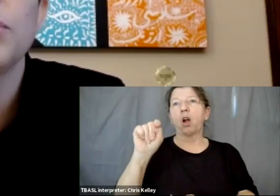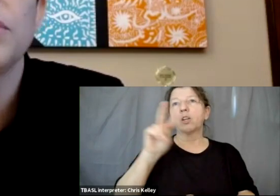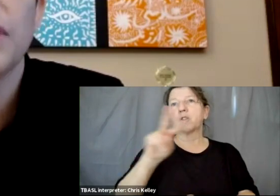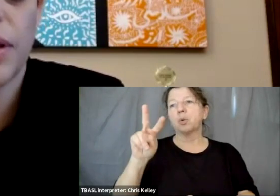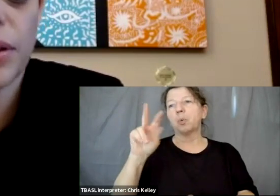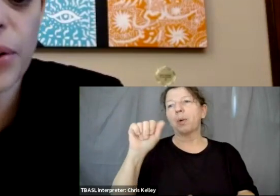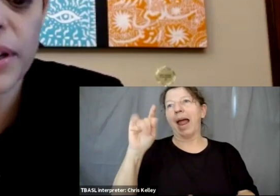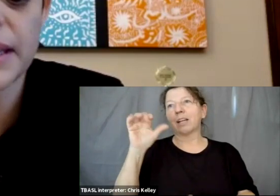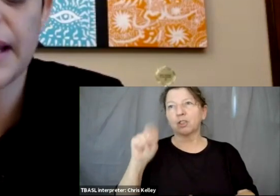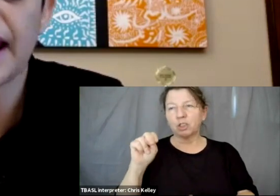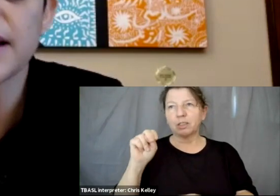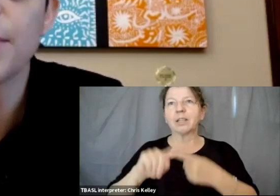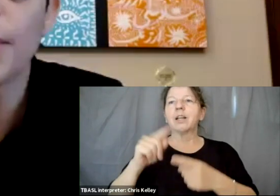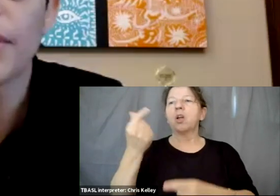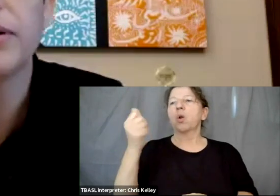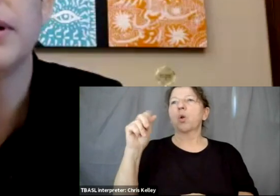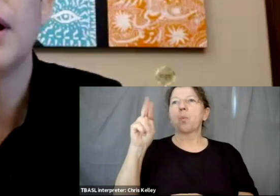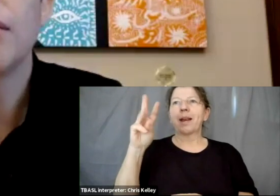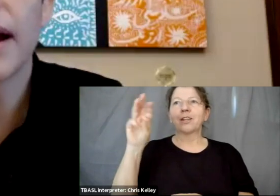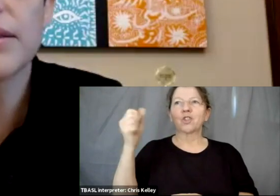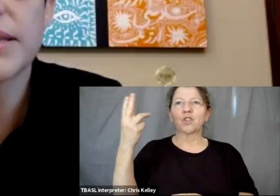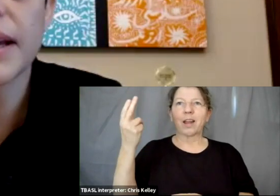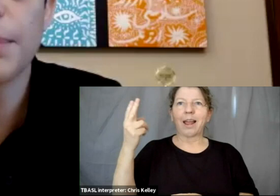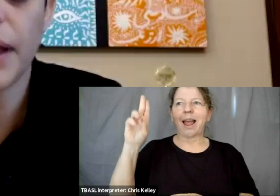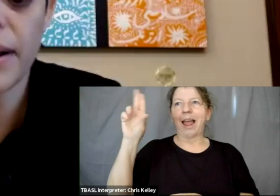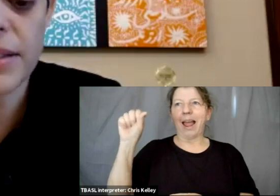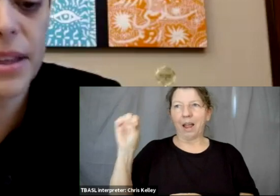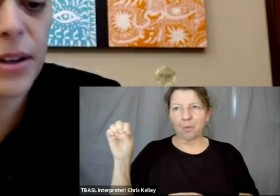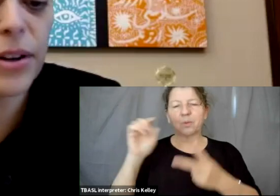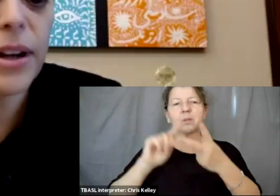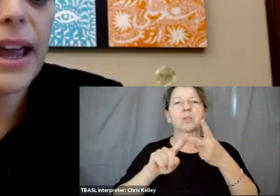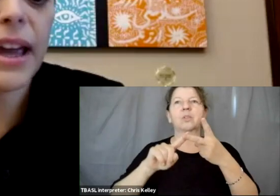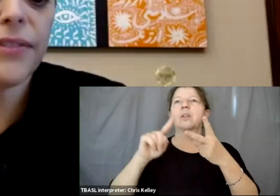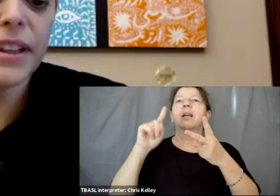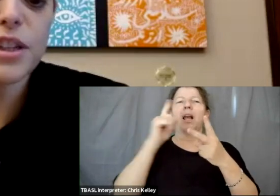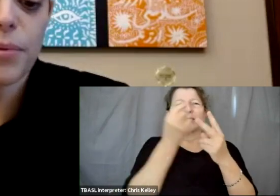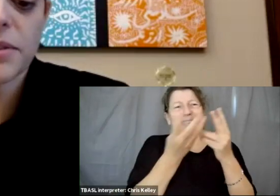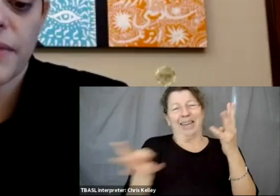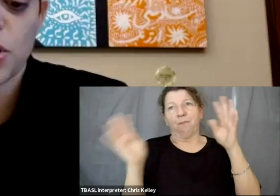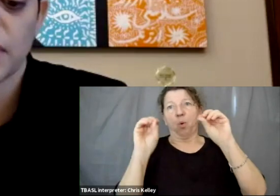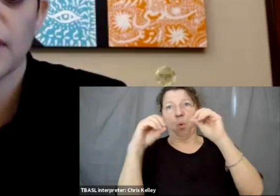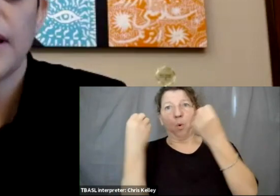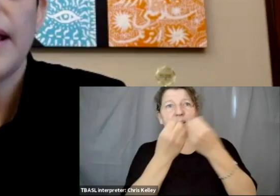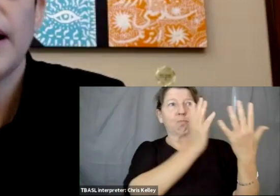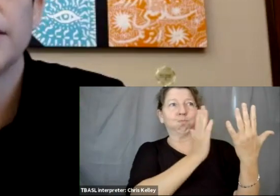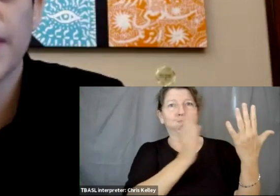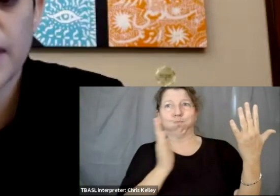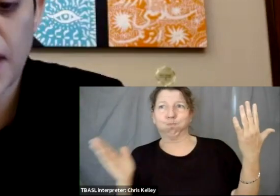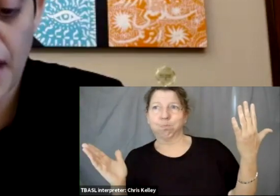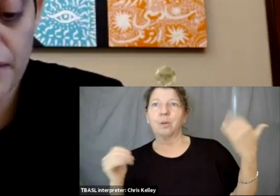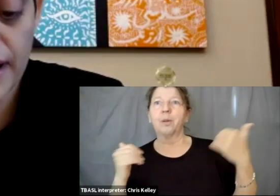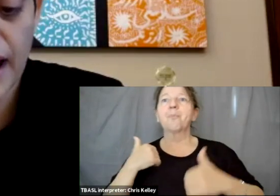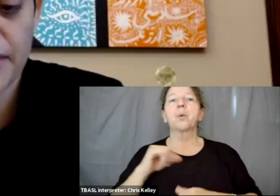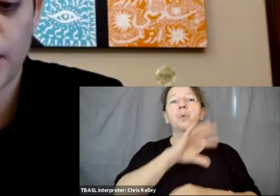Music School, the New York City AIDS Memorial, Rattlestick Playwrights Theater, and Village Preservation held a